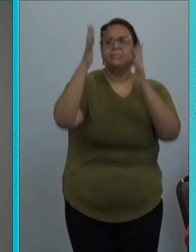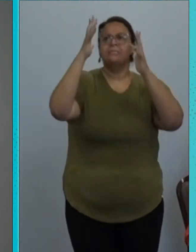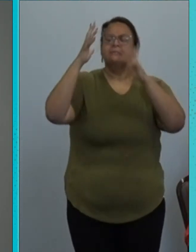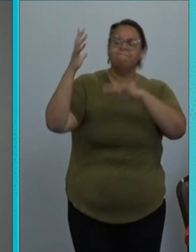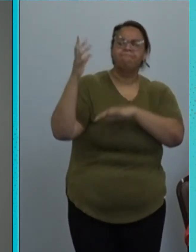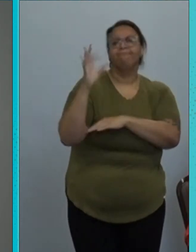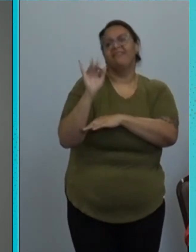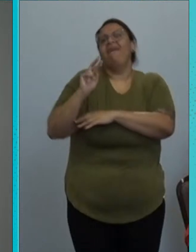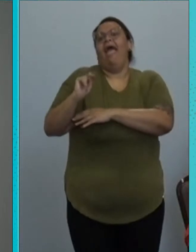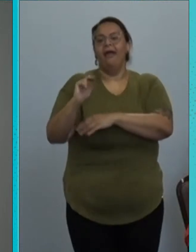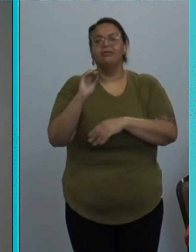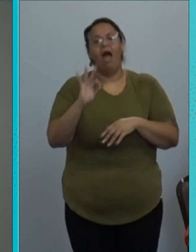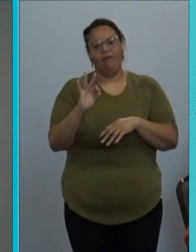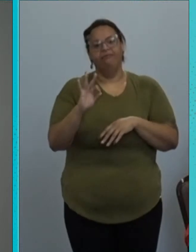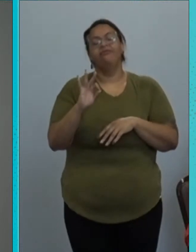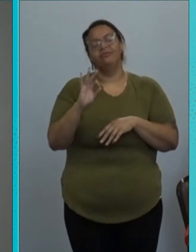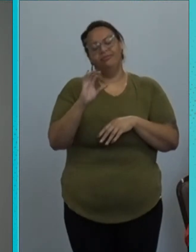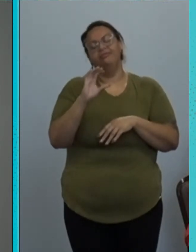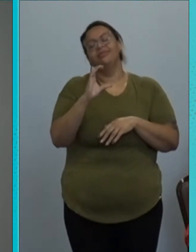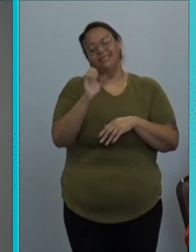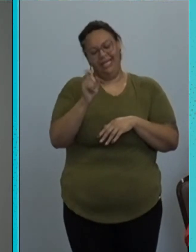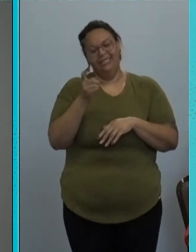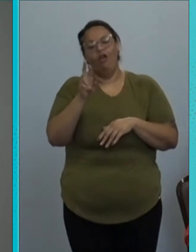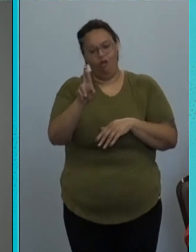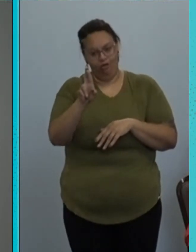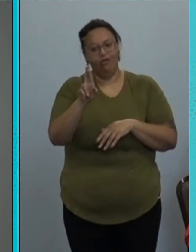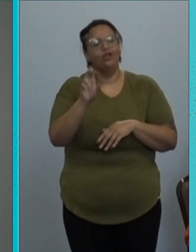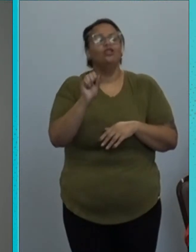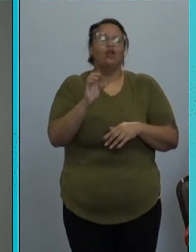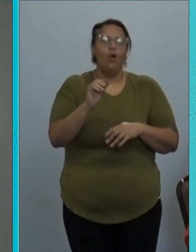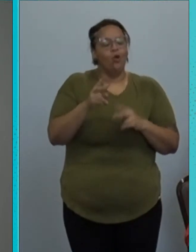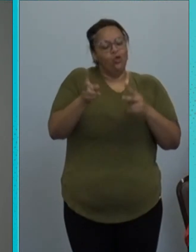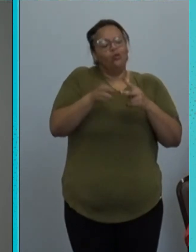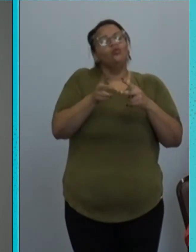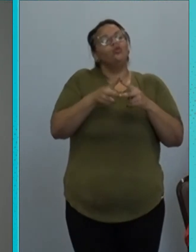CSDR, the CSDR Cubs. So those were two